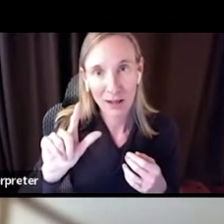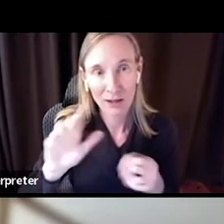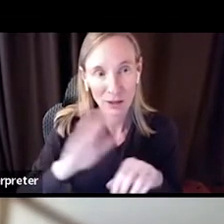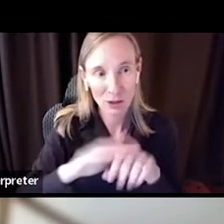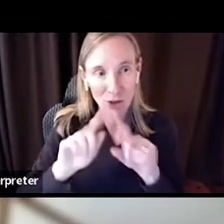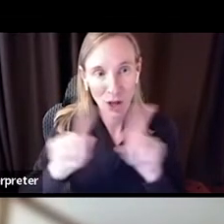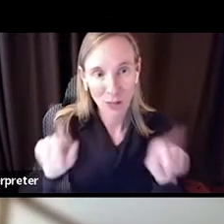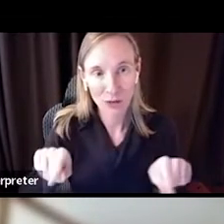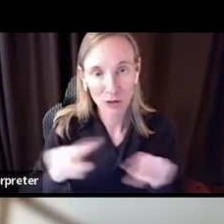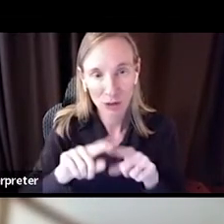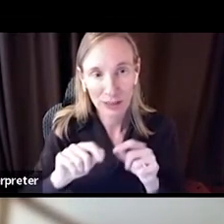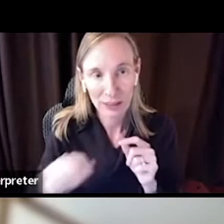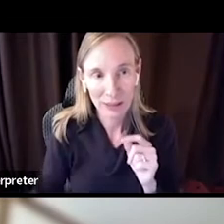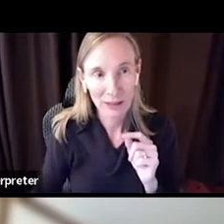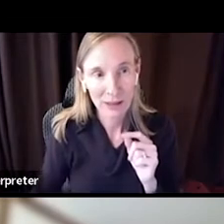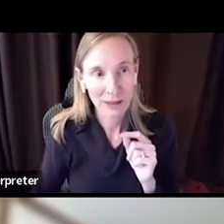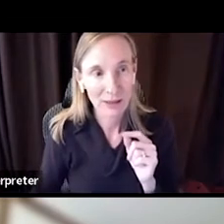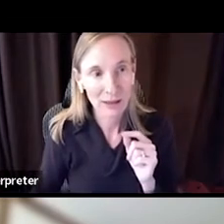I had,